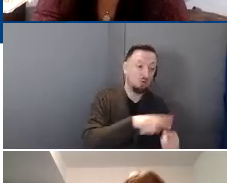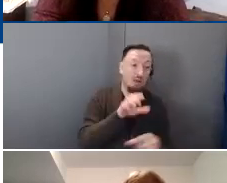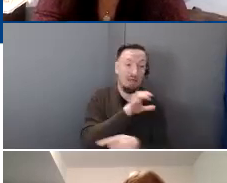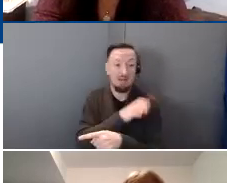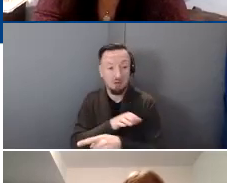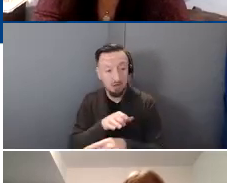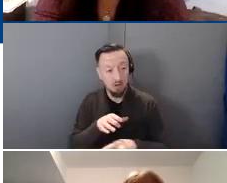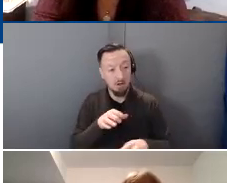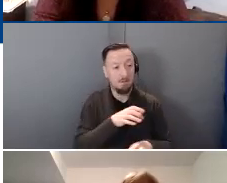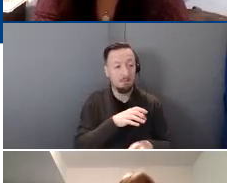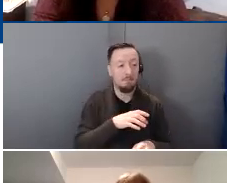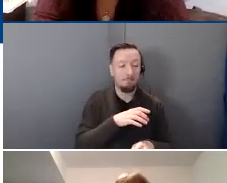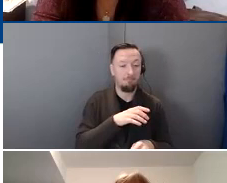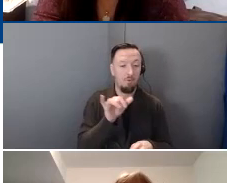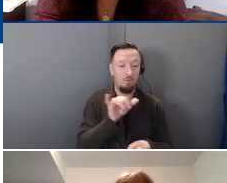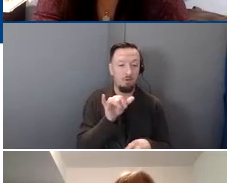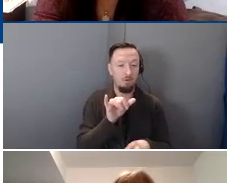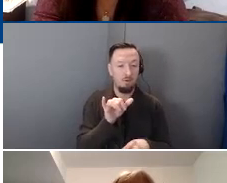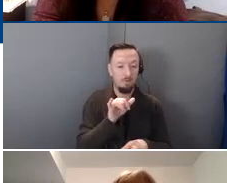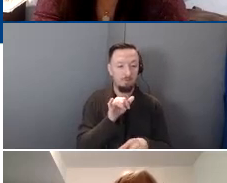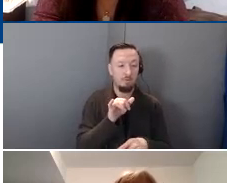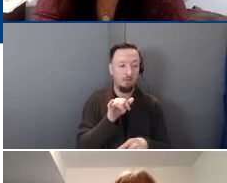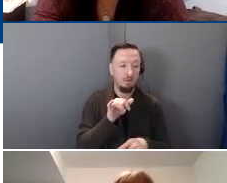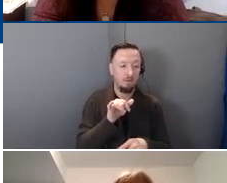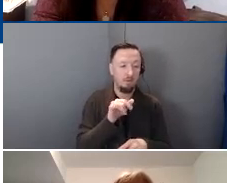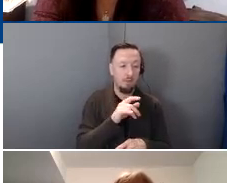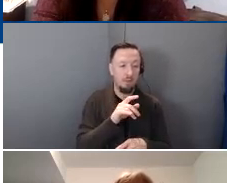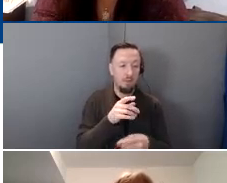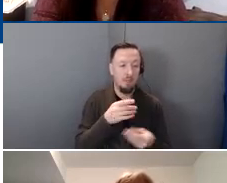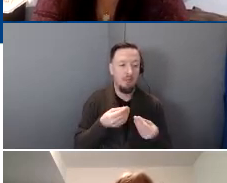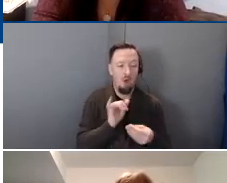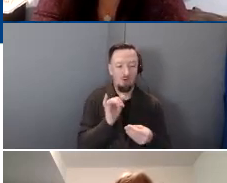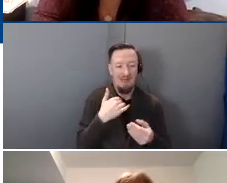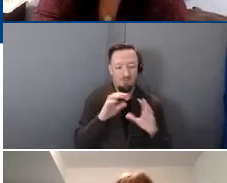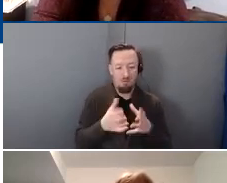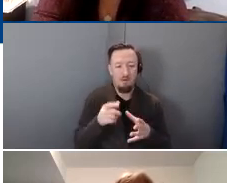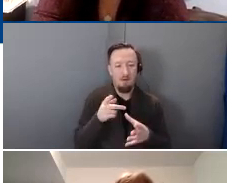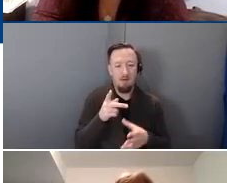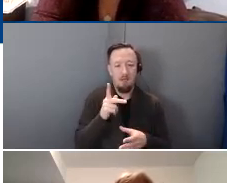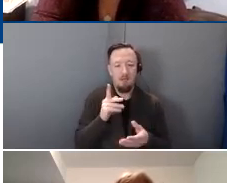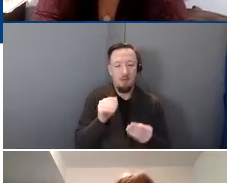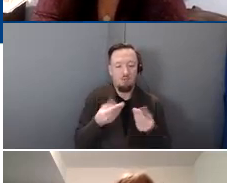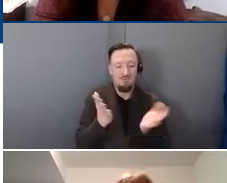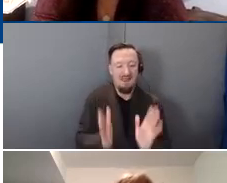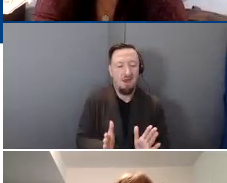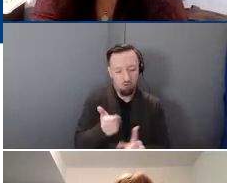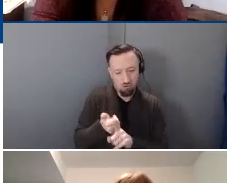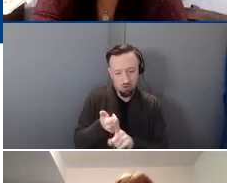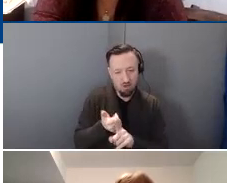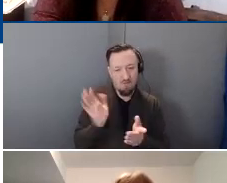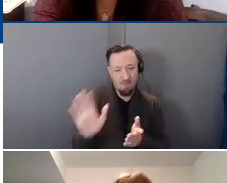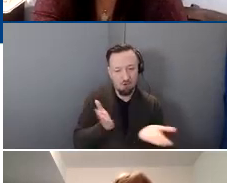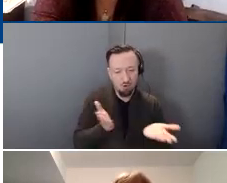And then there's also a piece that summarizes the provider, the service and the activities involved.